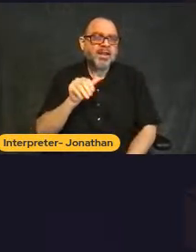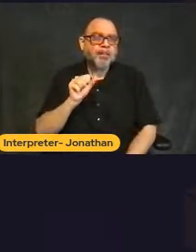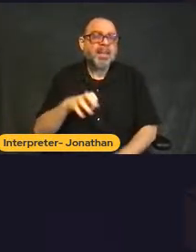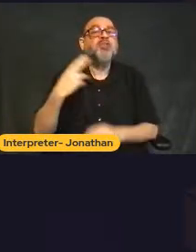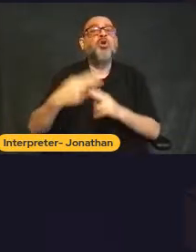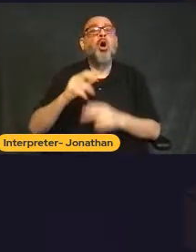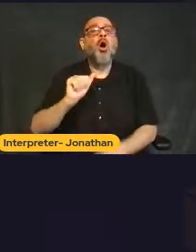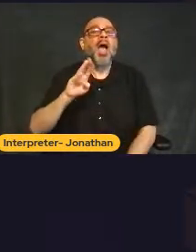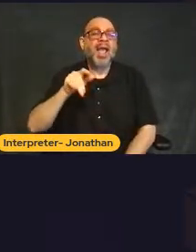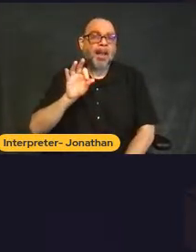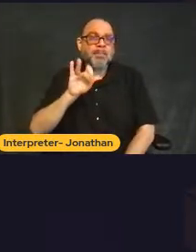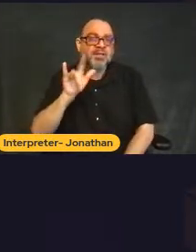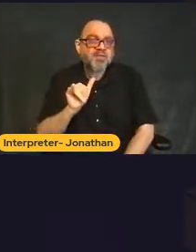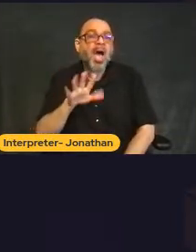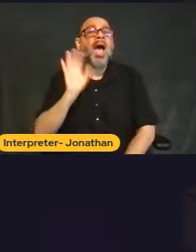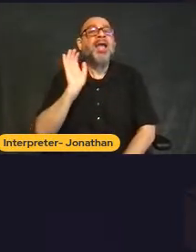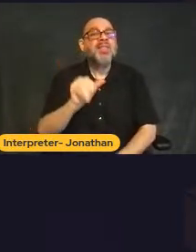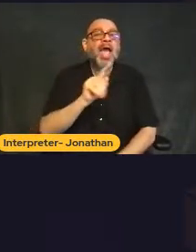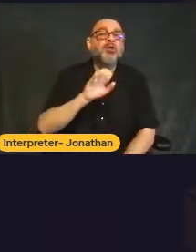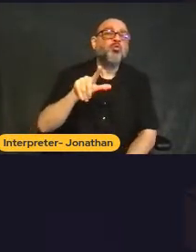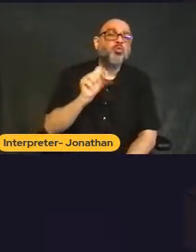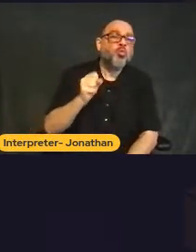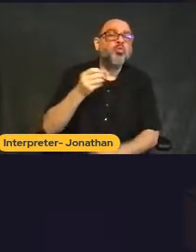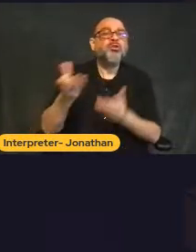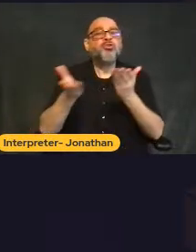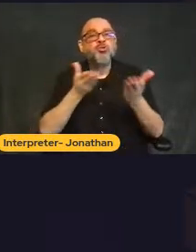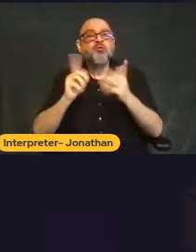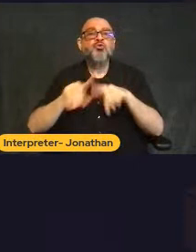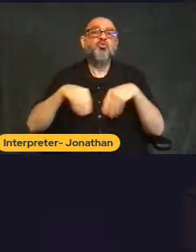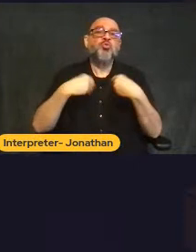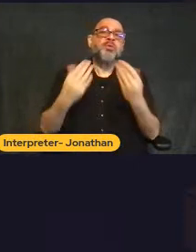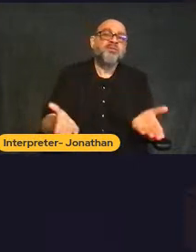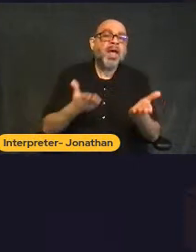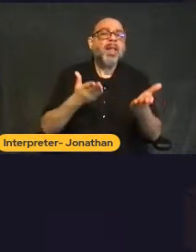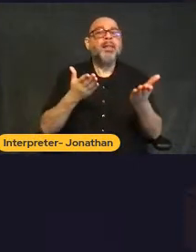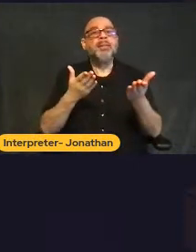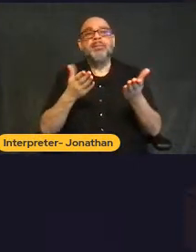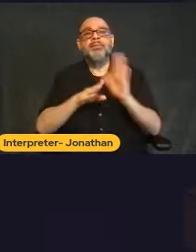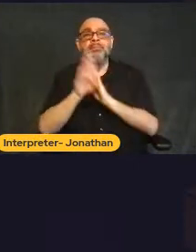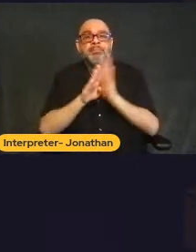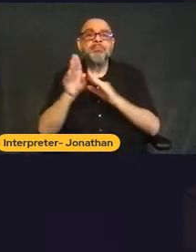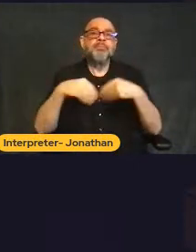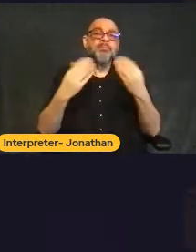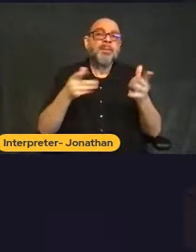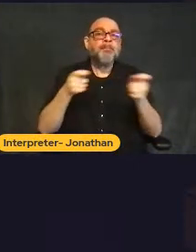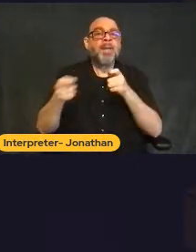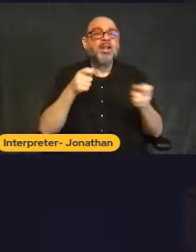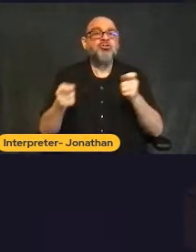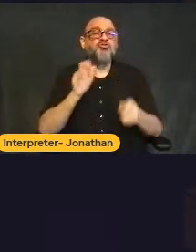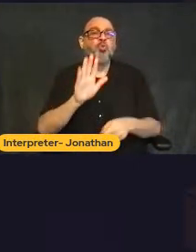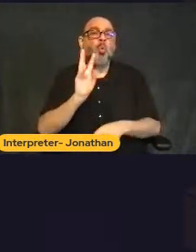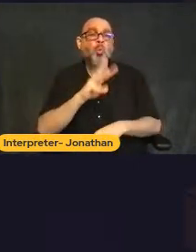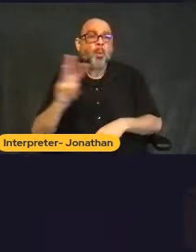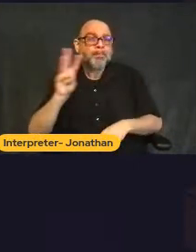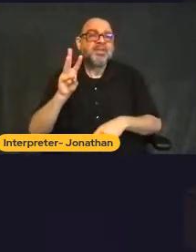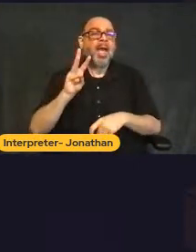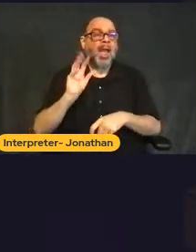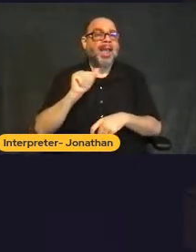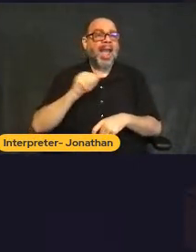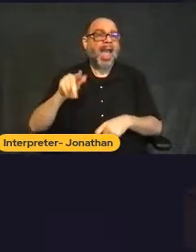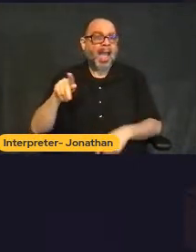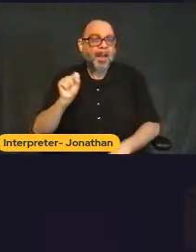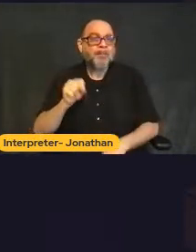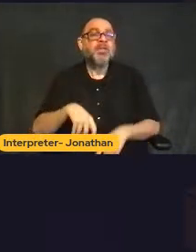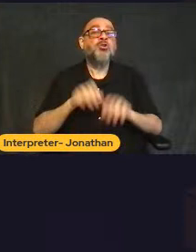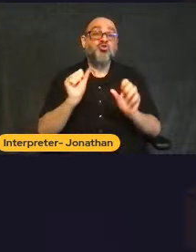tools, services to develop, deliver, and manage your web and mobile applications. You can make